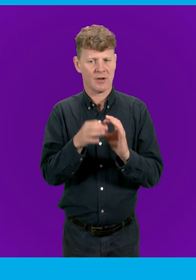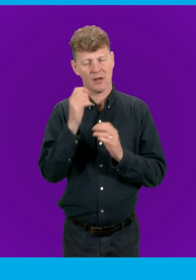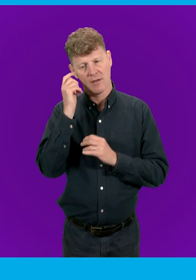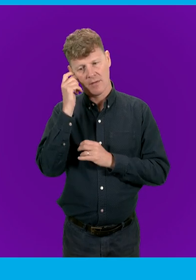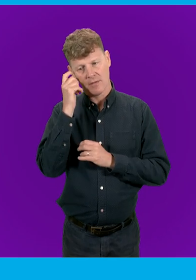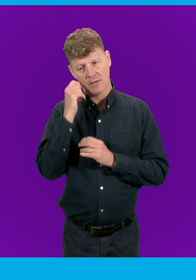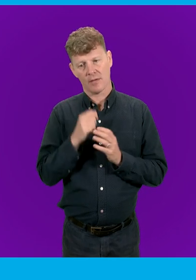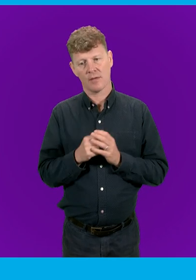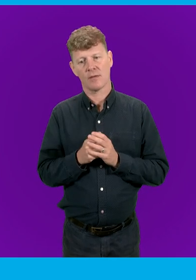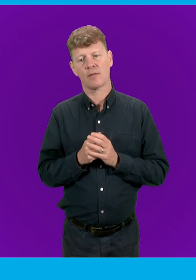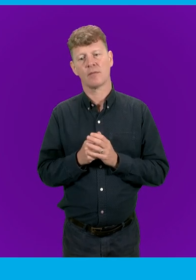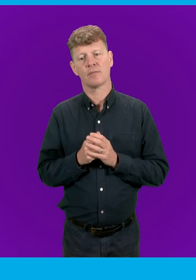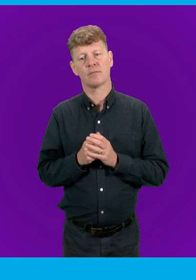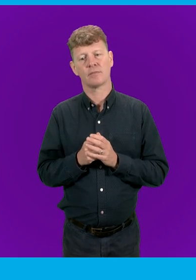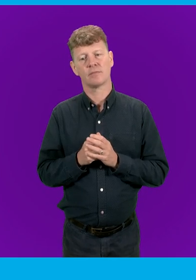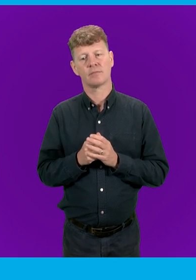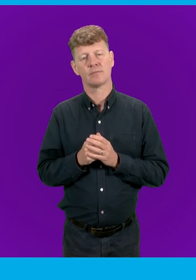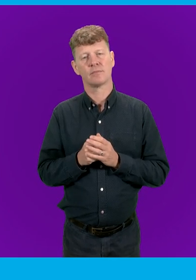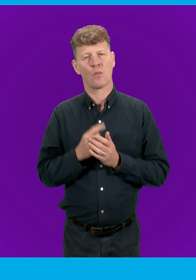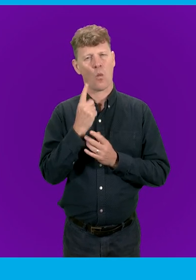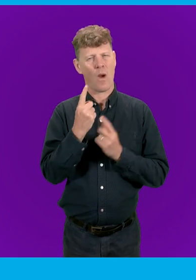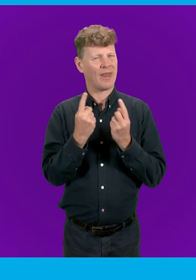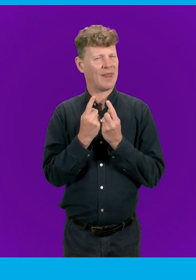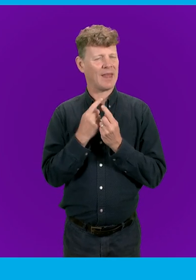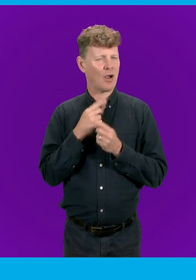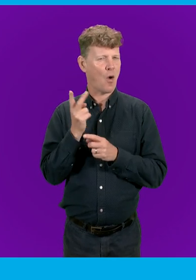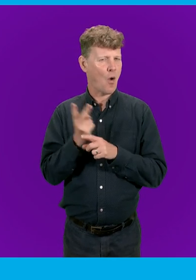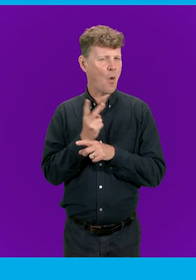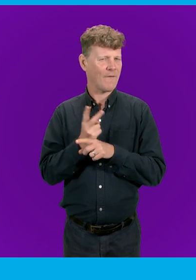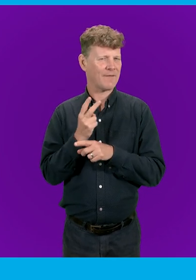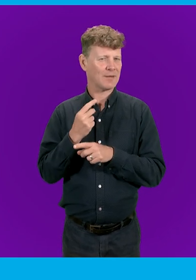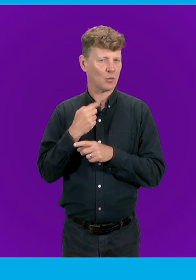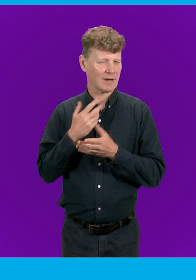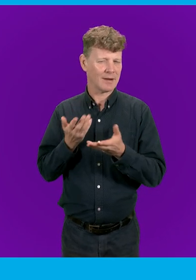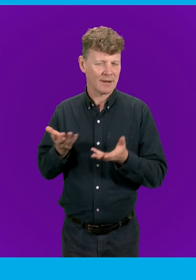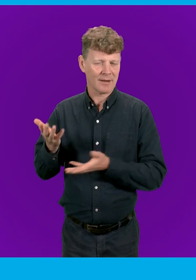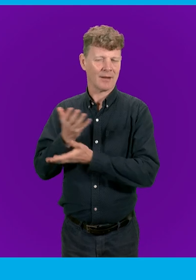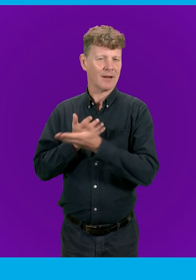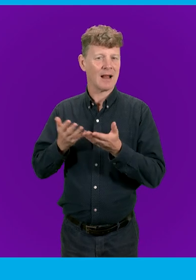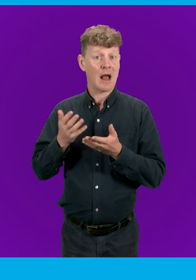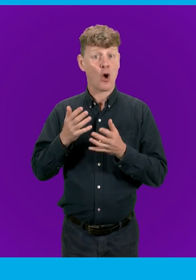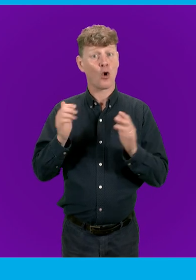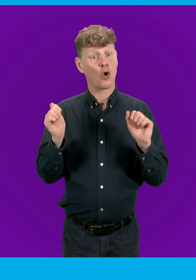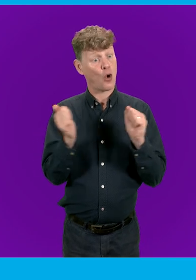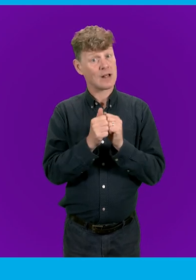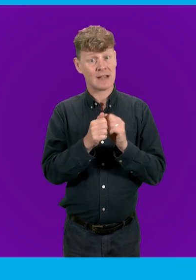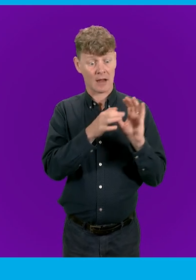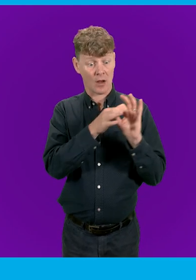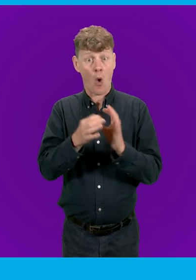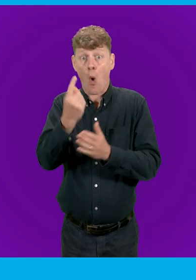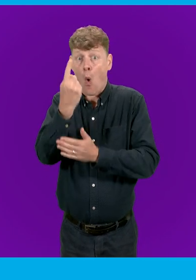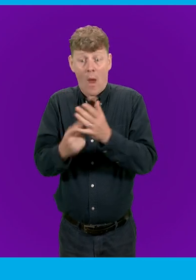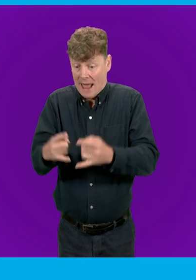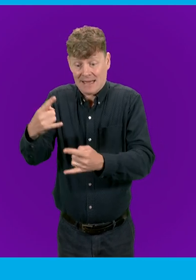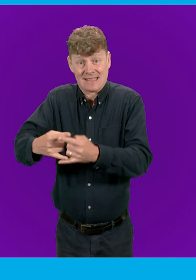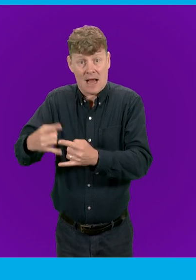of the things that we often touched on was consent isn't just about sex. Like, it is just in